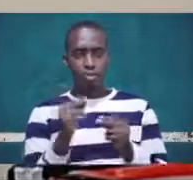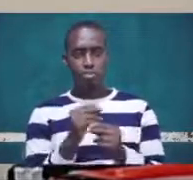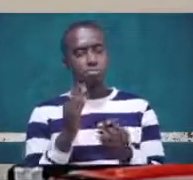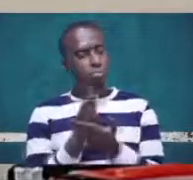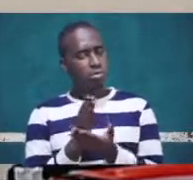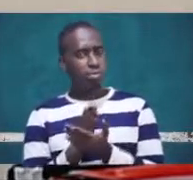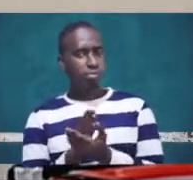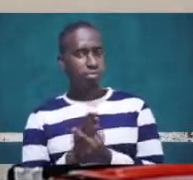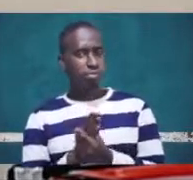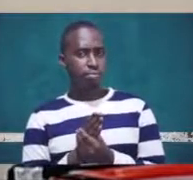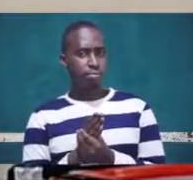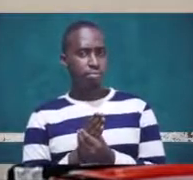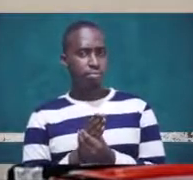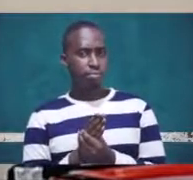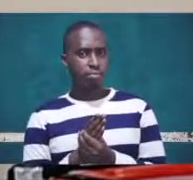relevant.